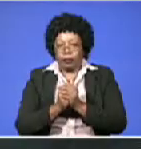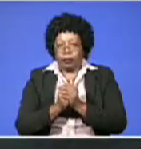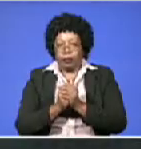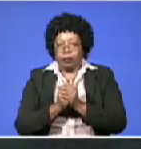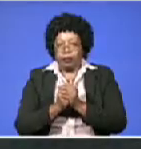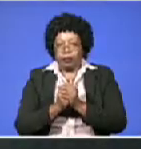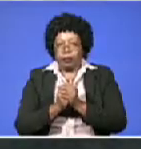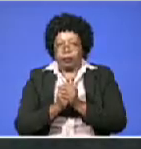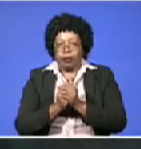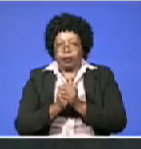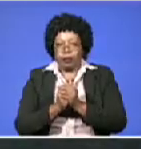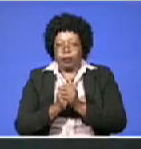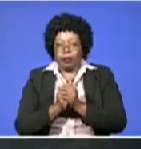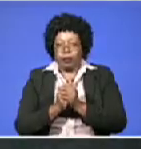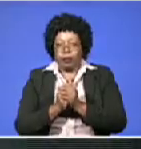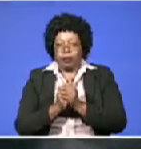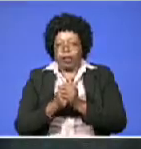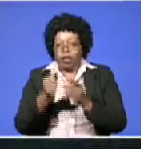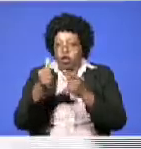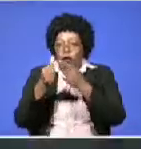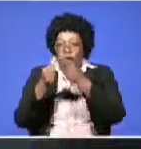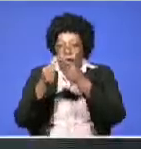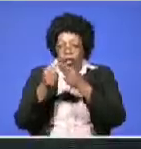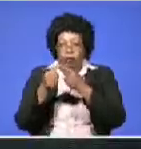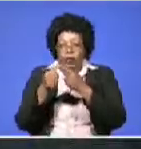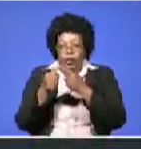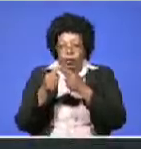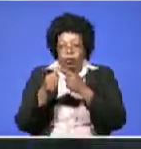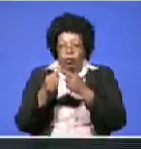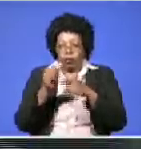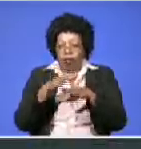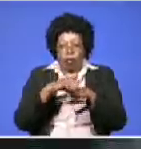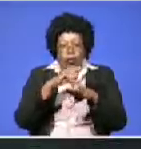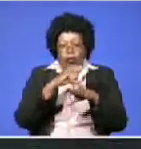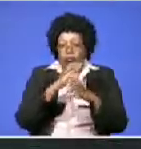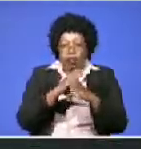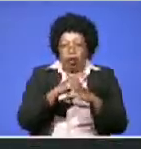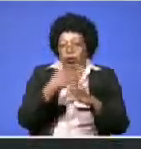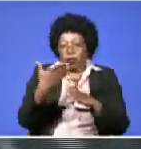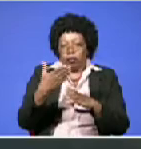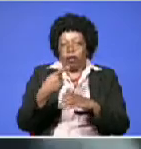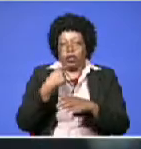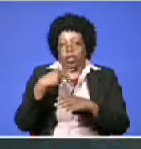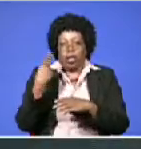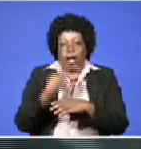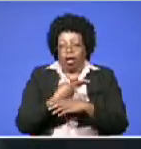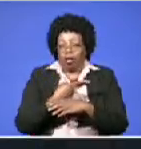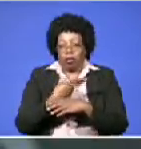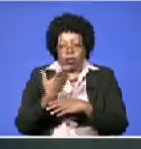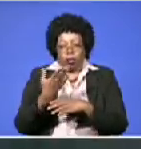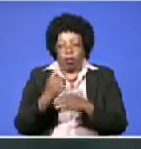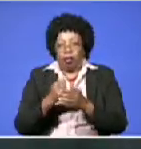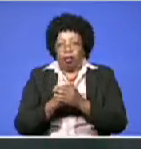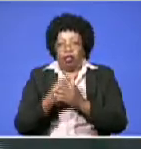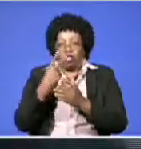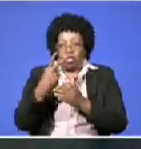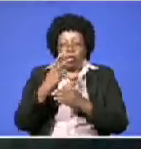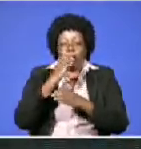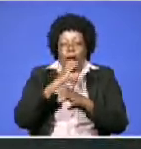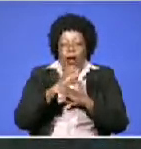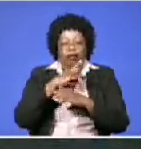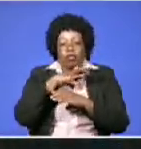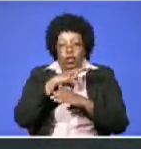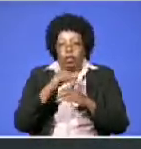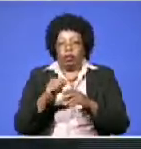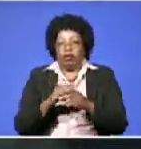see the fingerprint powder. A lot of persons complaining about that all the time. They tell us, oh, y'all come to black up our place or dirty up this. But